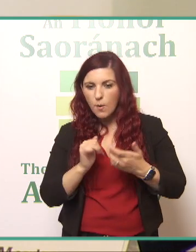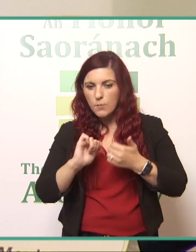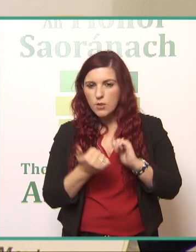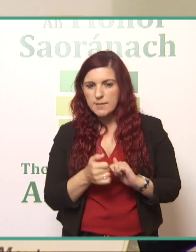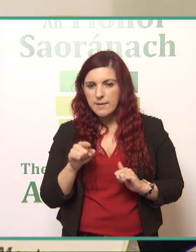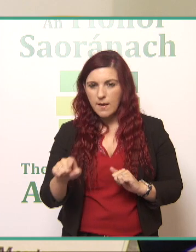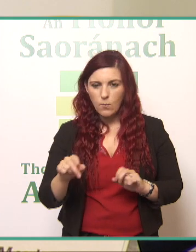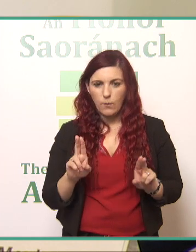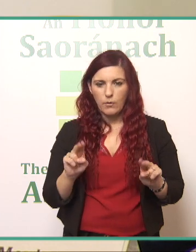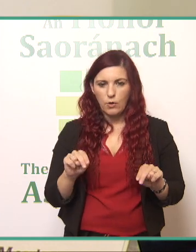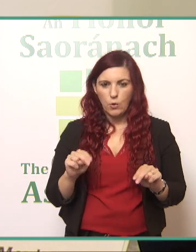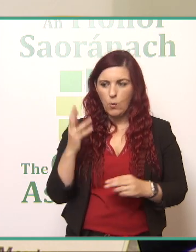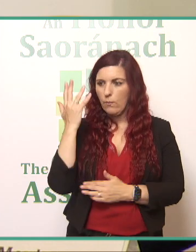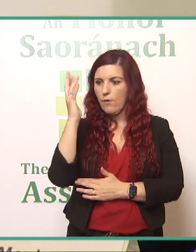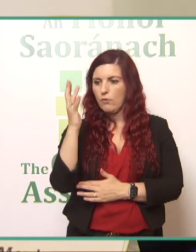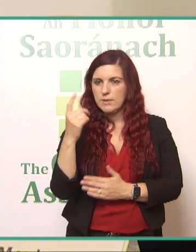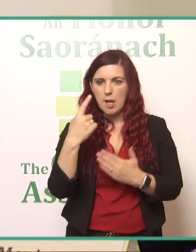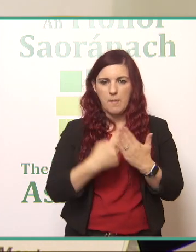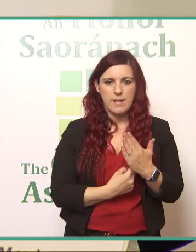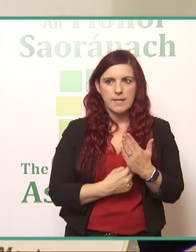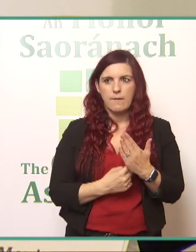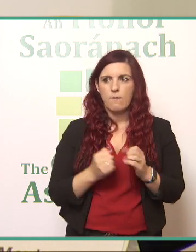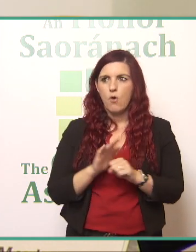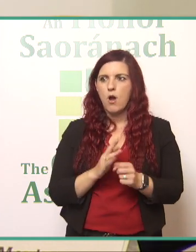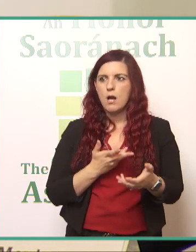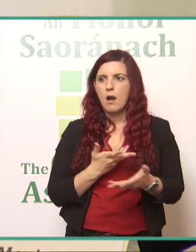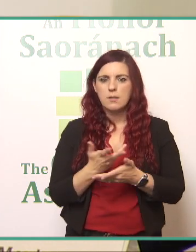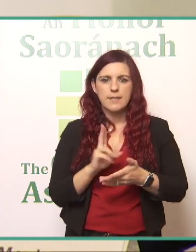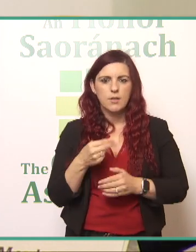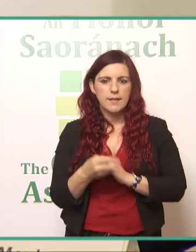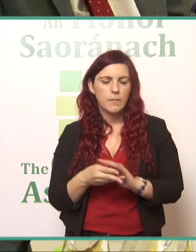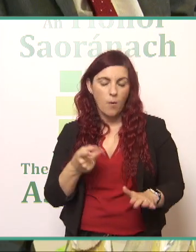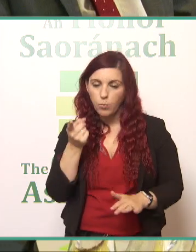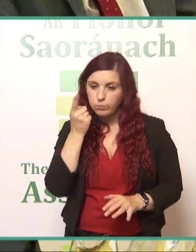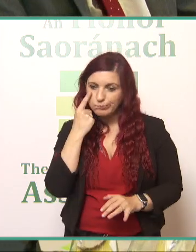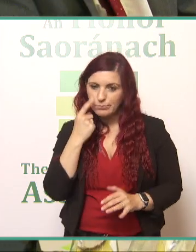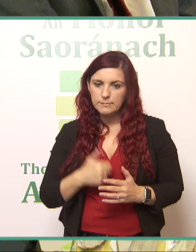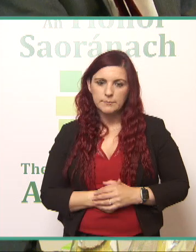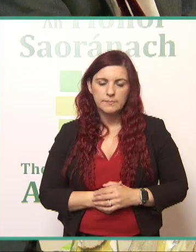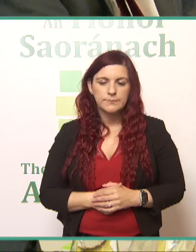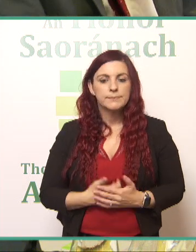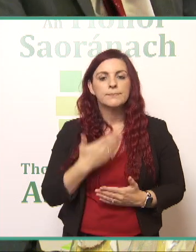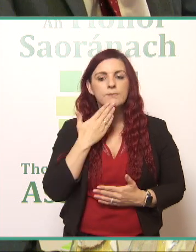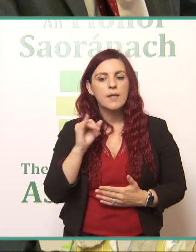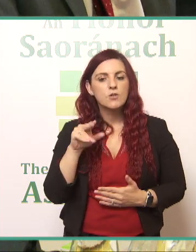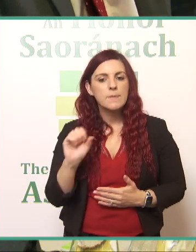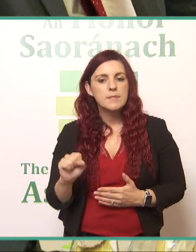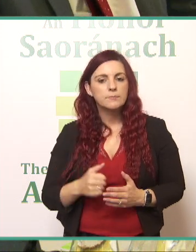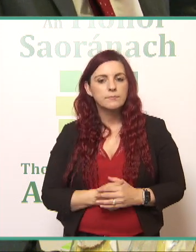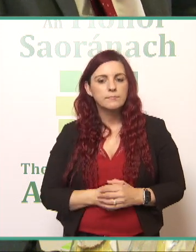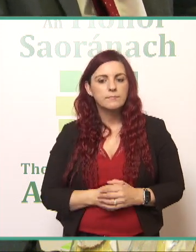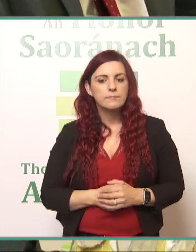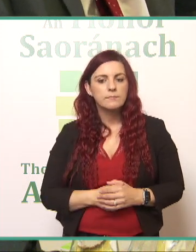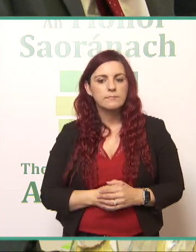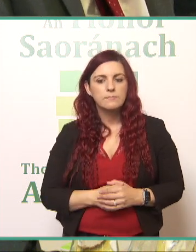forestry policy and for consultation next week, but we'll see. Okay, thank you, James. Yeah. We have a question at